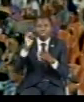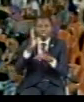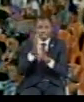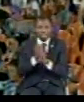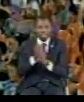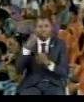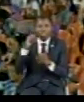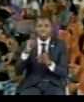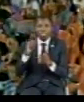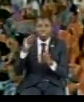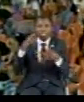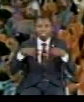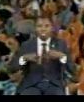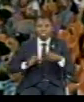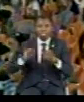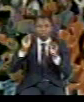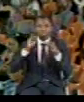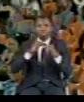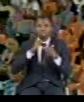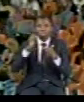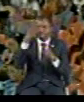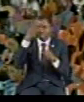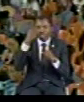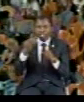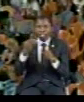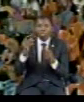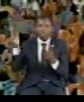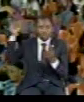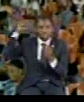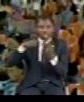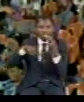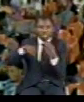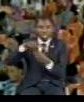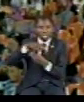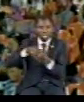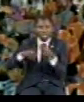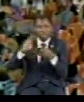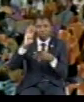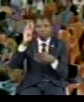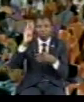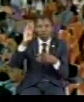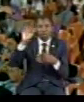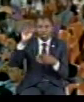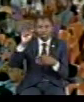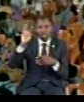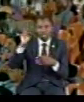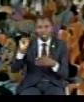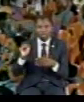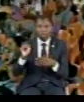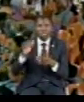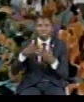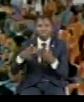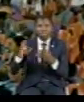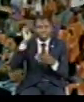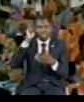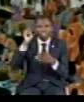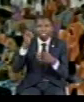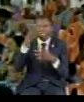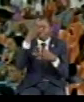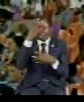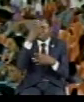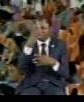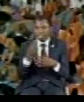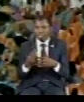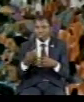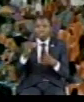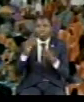not sleep all through the night till around 4 a.m. He kept on believing God. But after he eventually slept, he woke up around 10